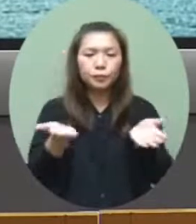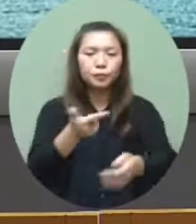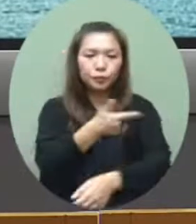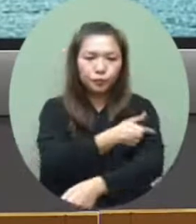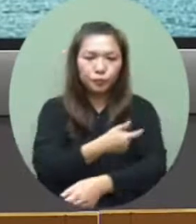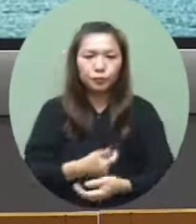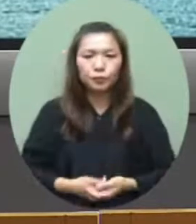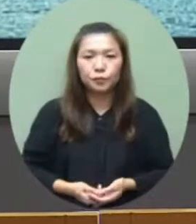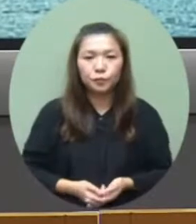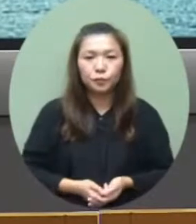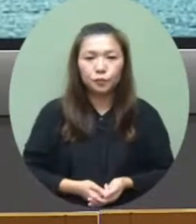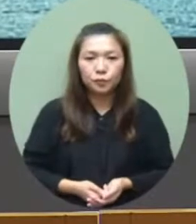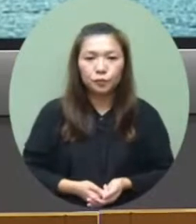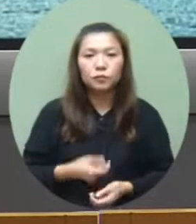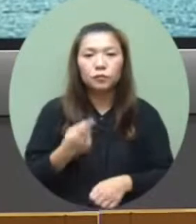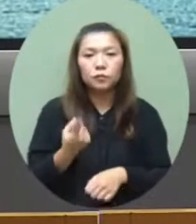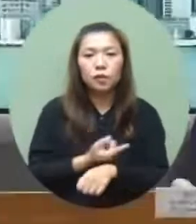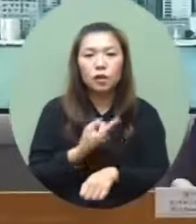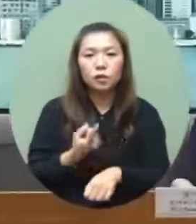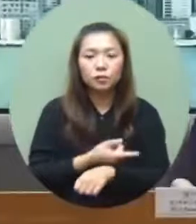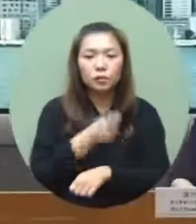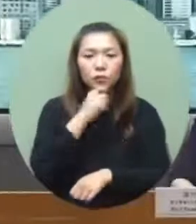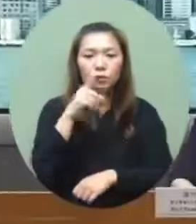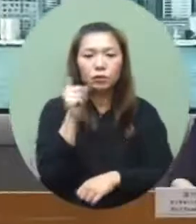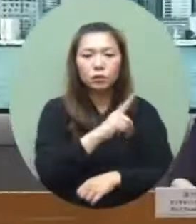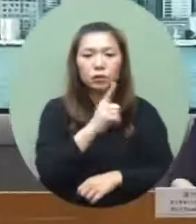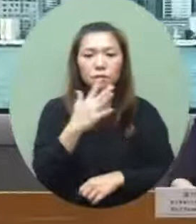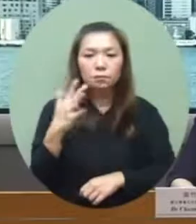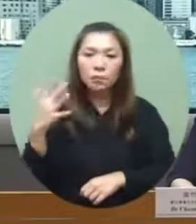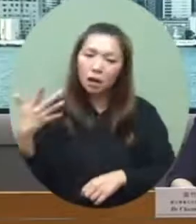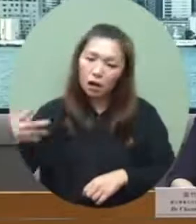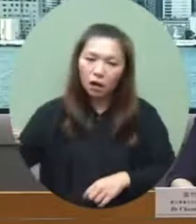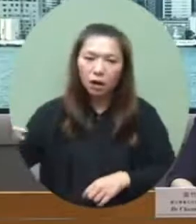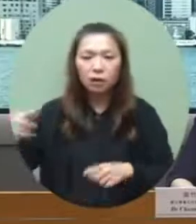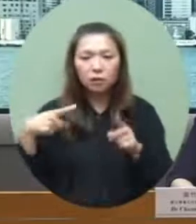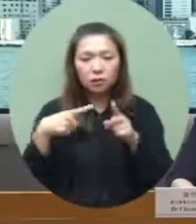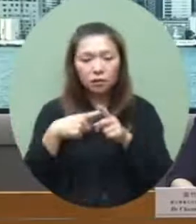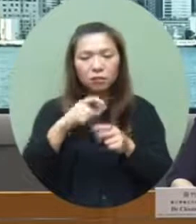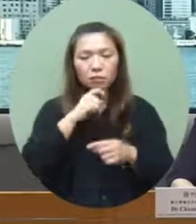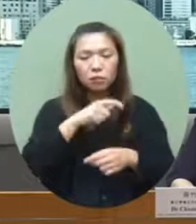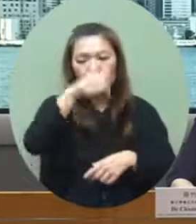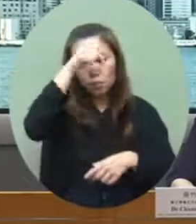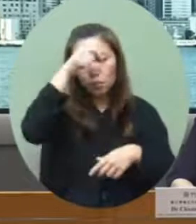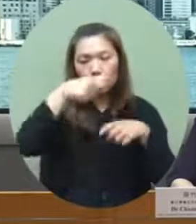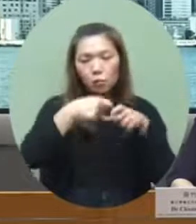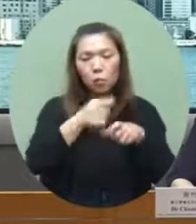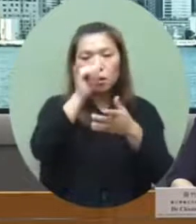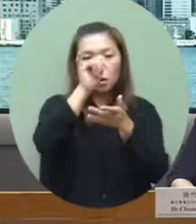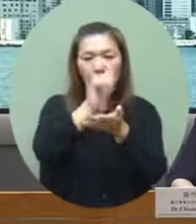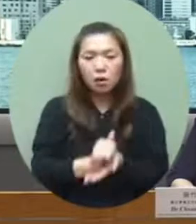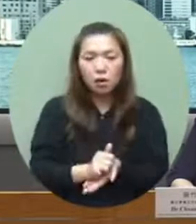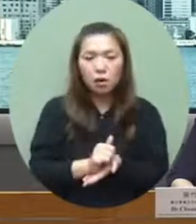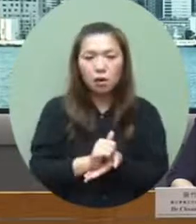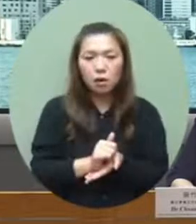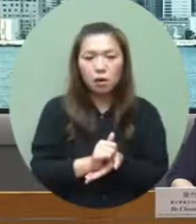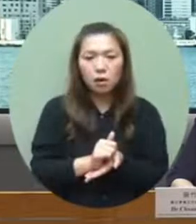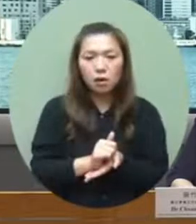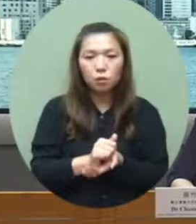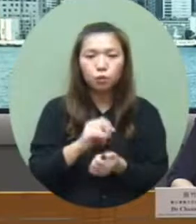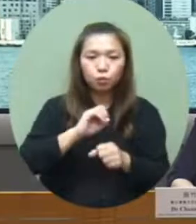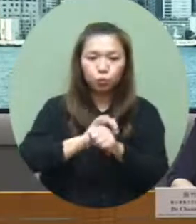safe situation that we would recommend the vaccination like this. We have 1,500 or so